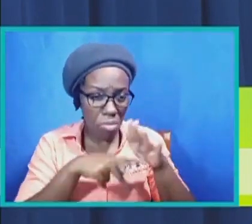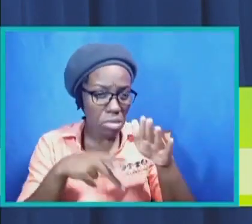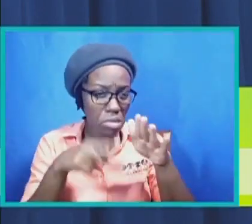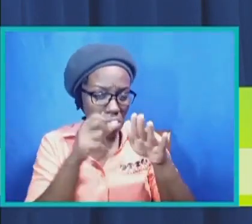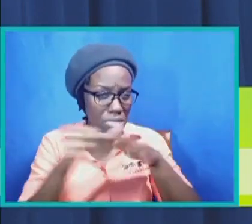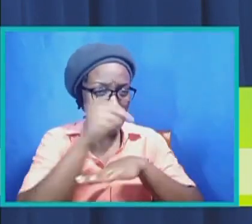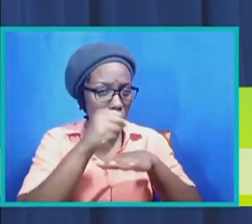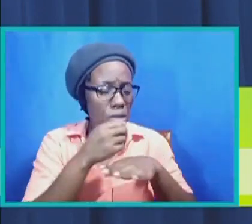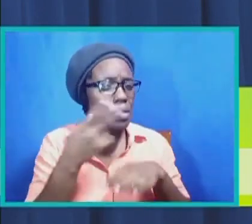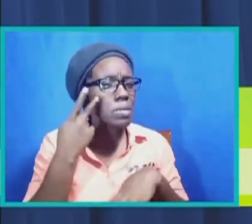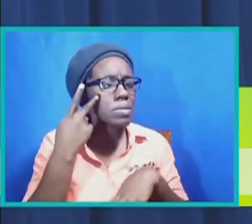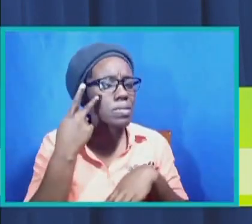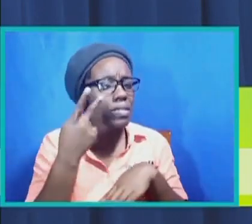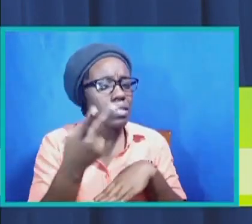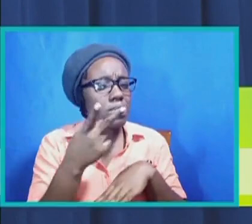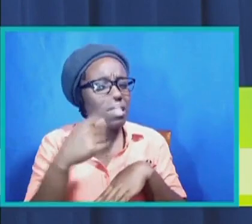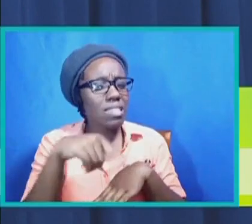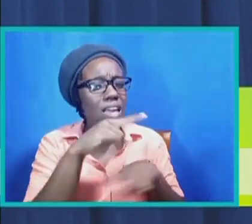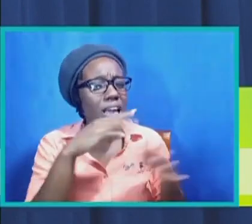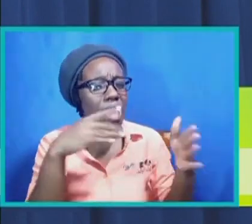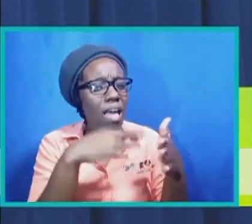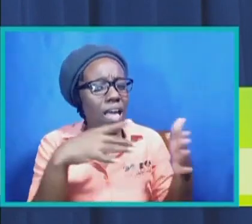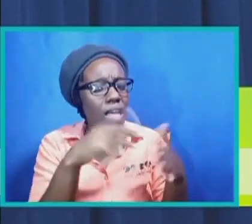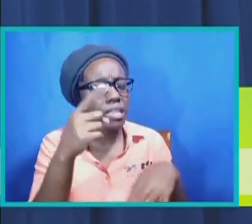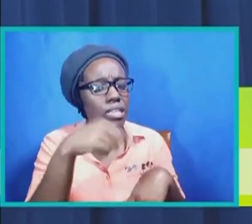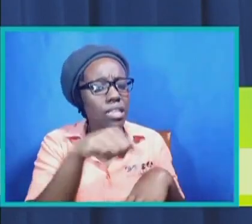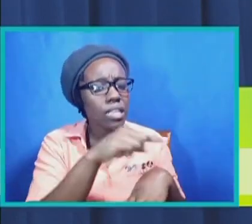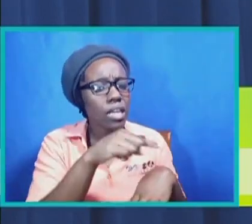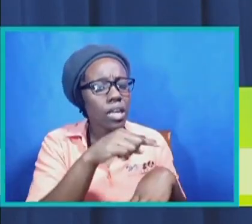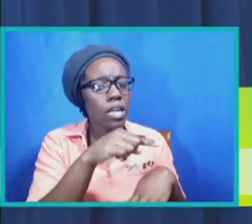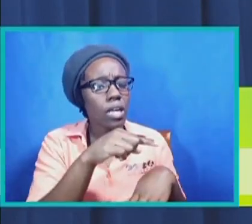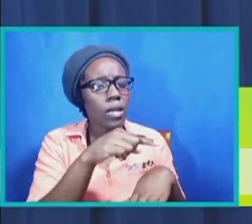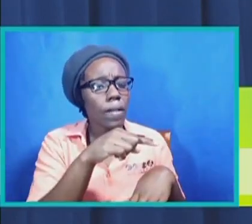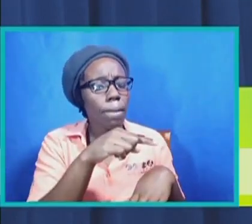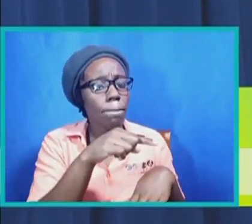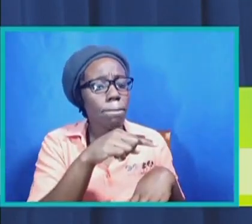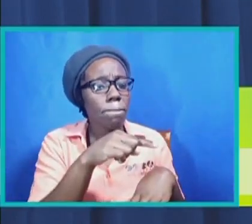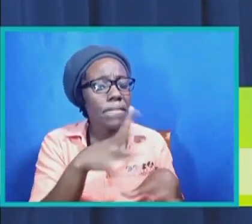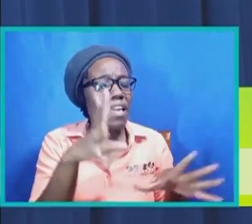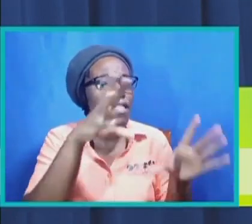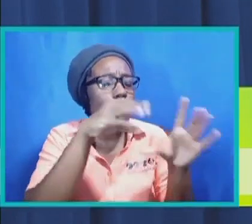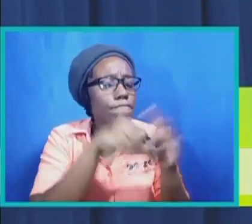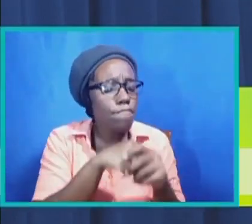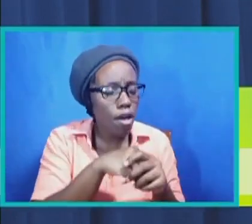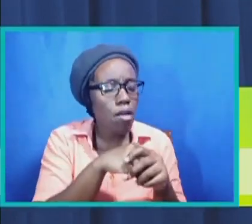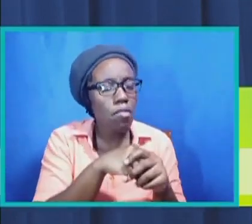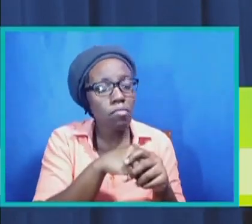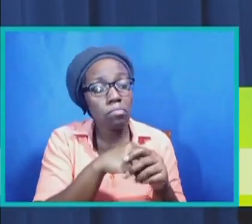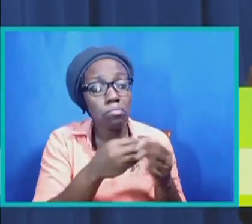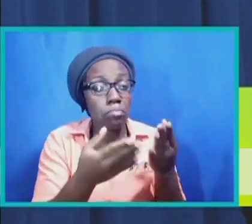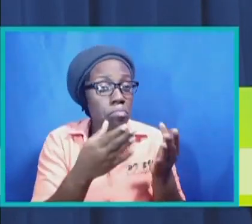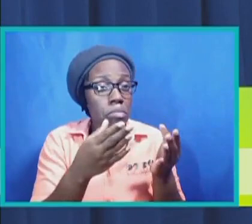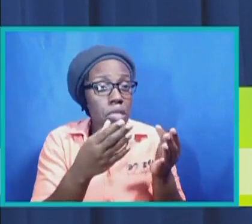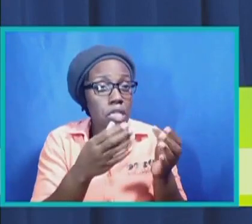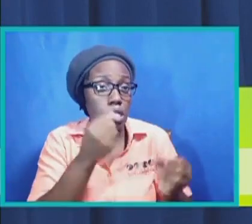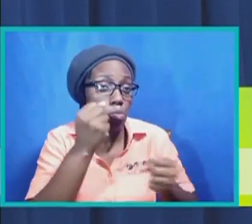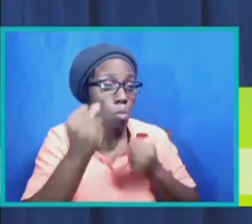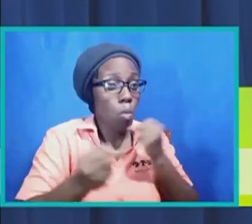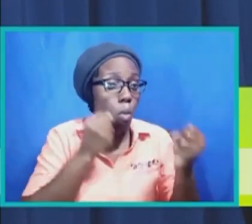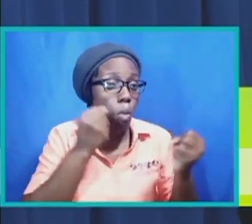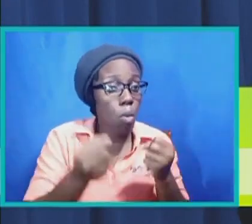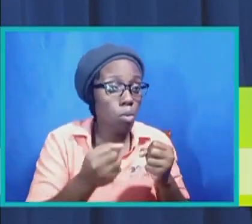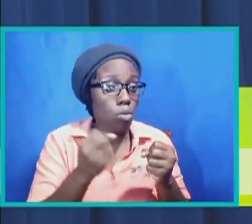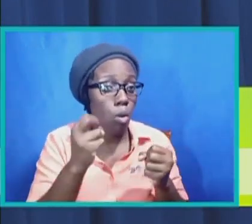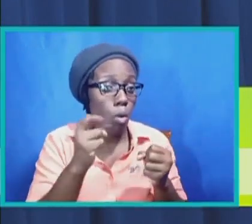that those students are engaged, whether it's in physical, sporting activities, clubs, a